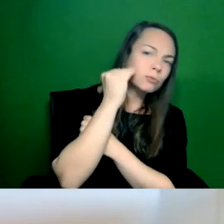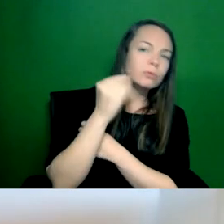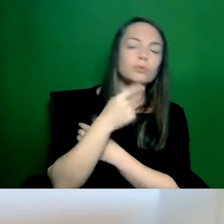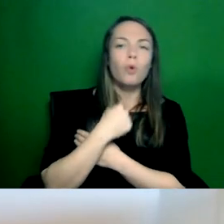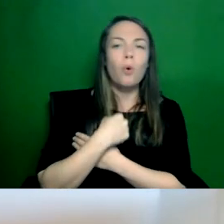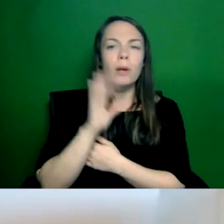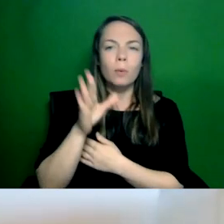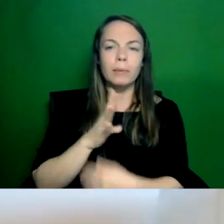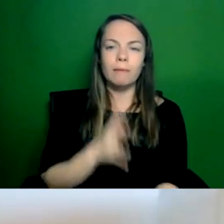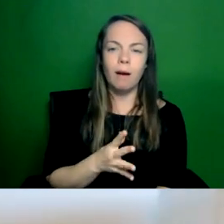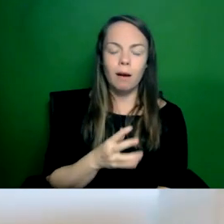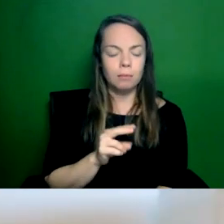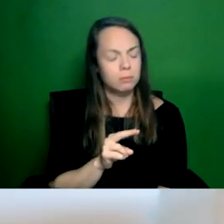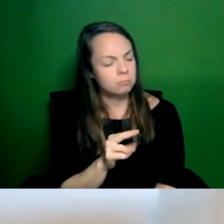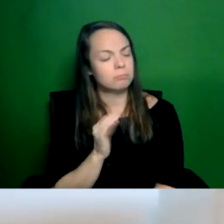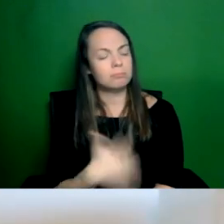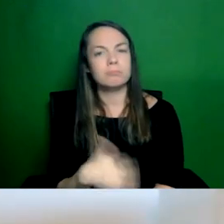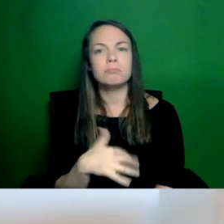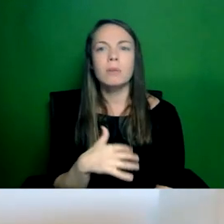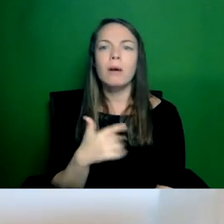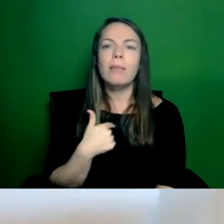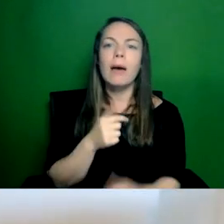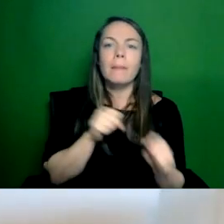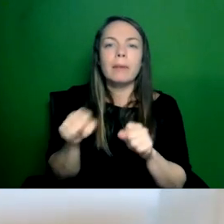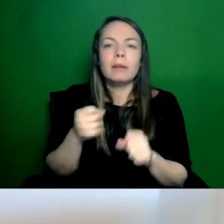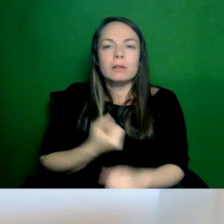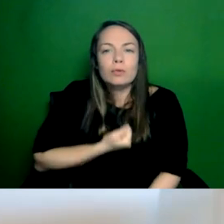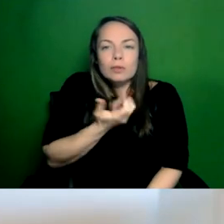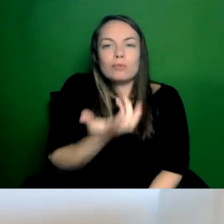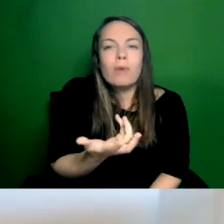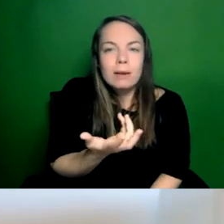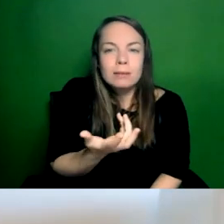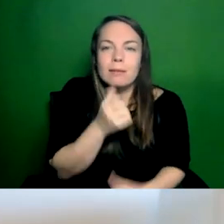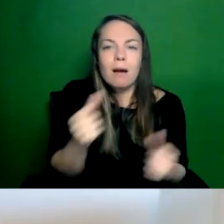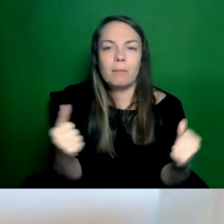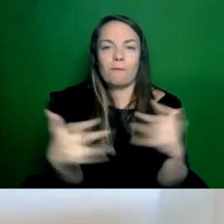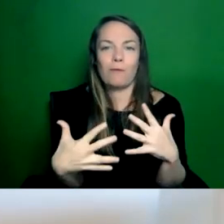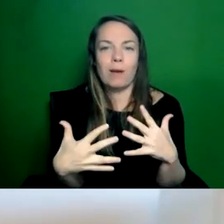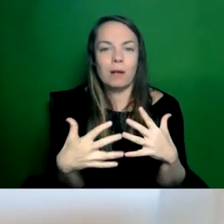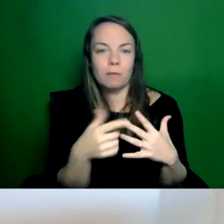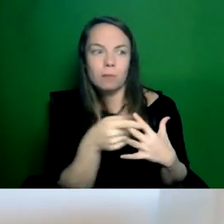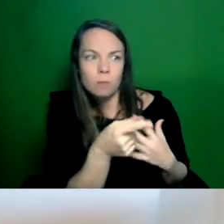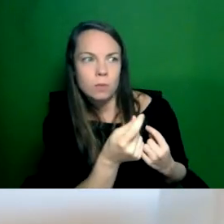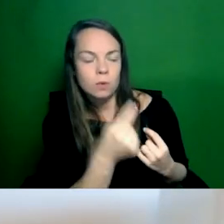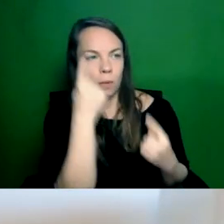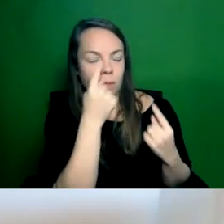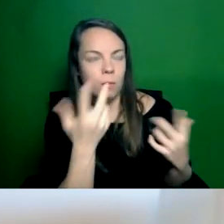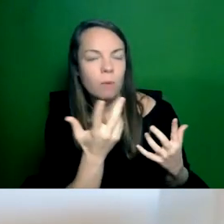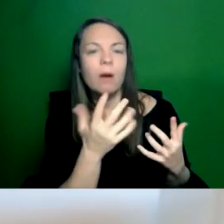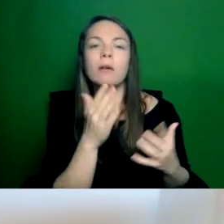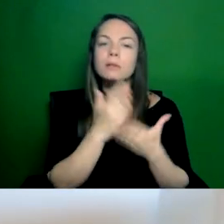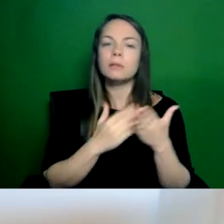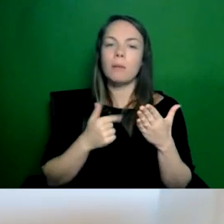the ability to express without fear of what other people are going to do. And some of this is individual work, and some of this